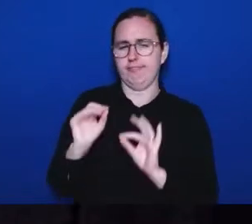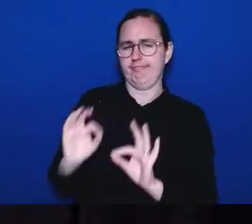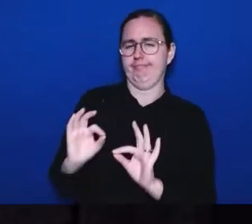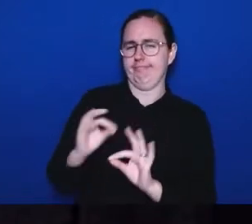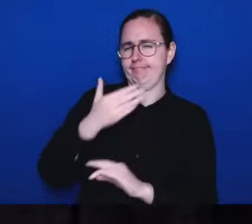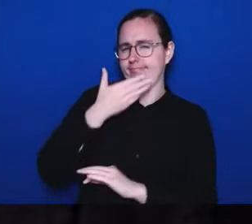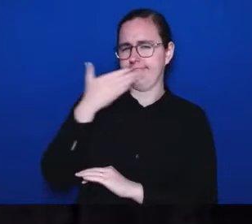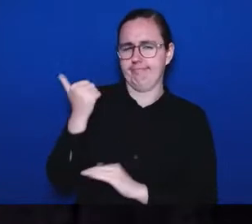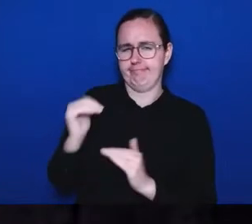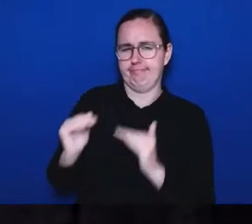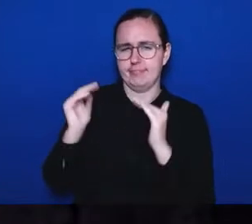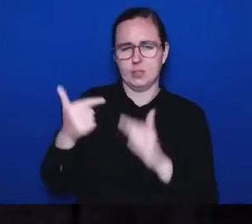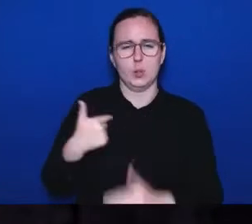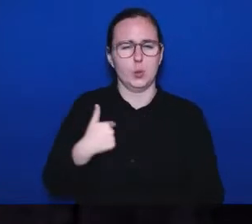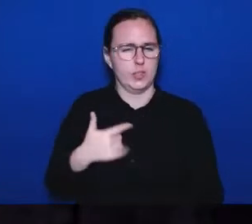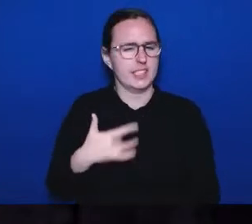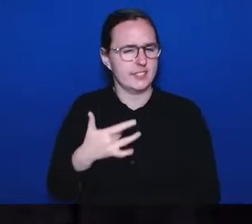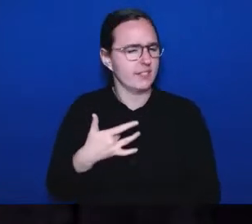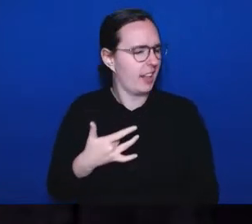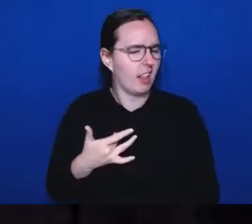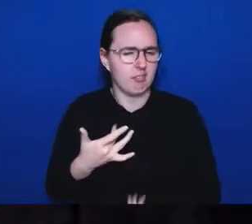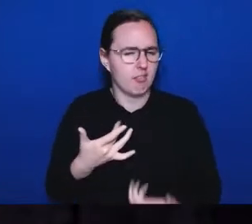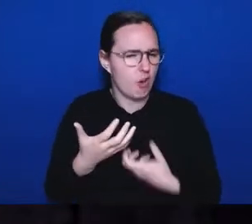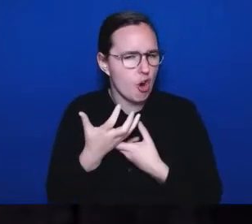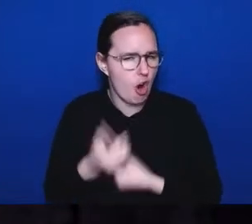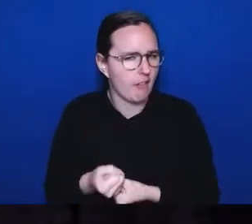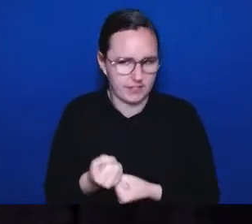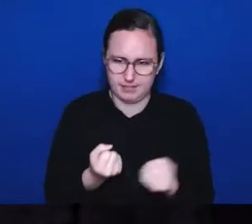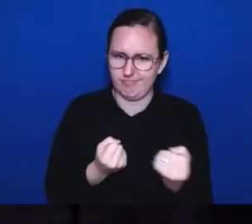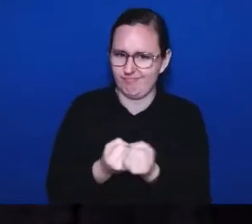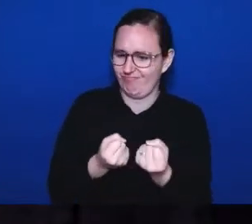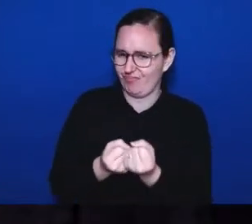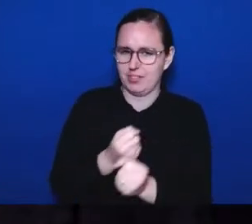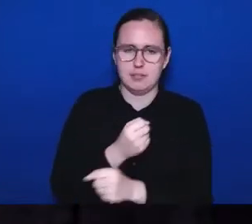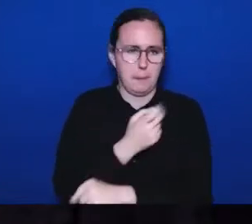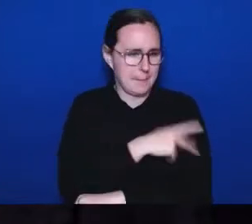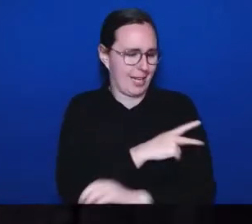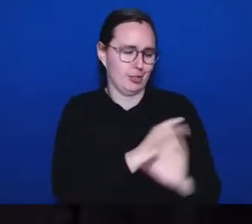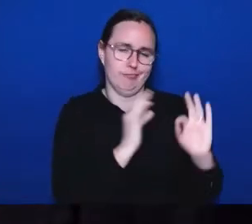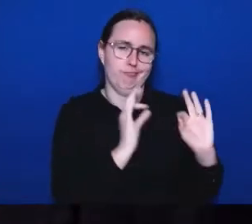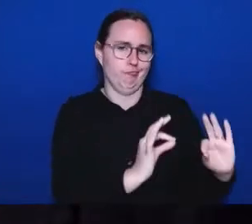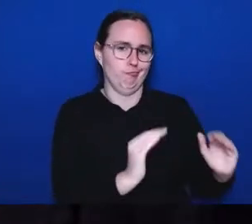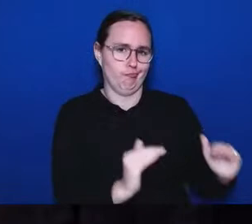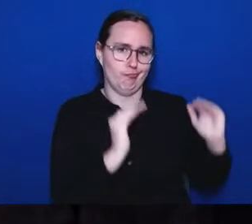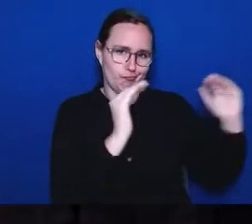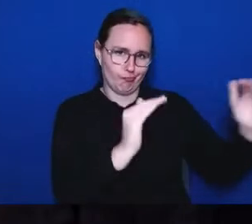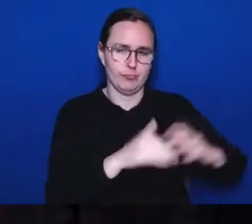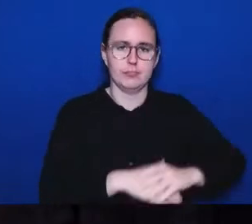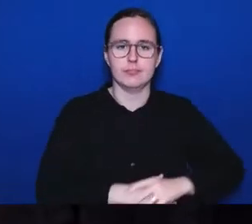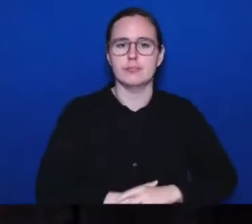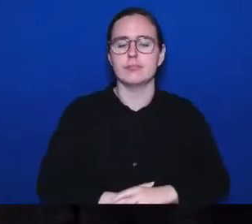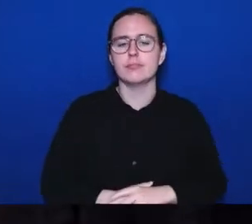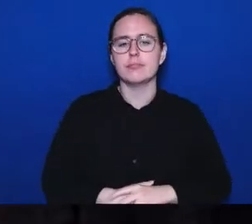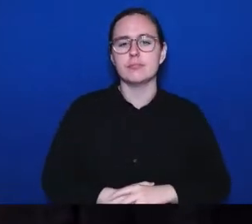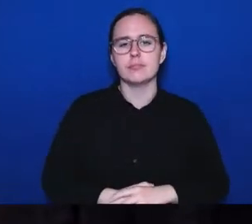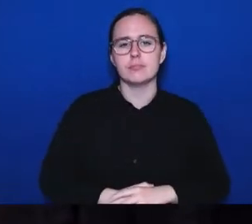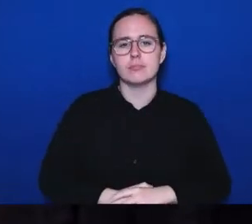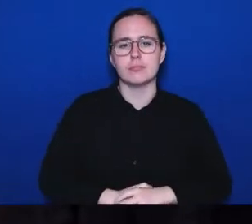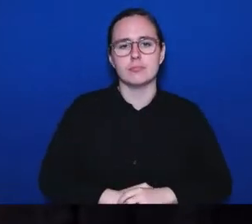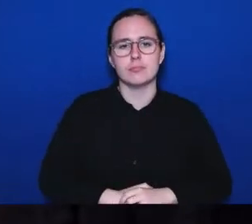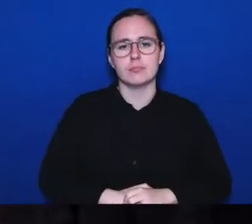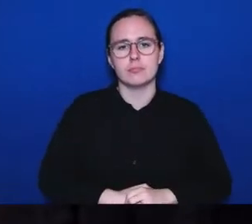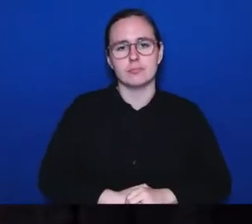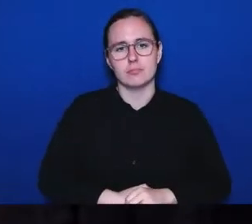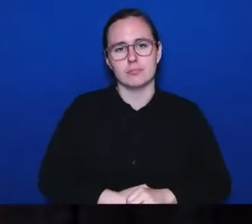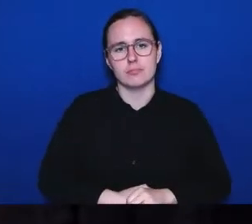it's a much better arrangement for patients, and we're going to see progress on all of the issues we make together. One agreement doesn't solve